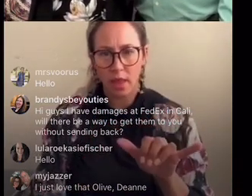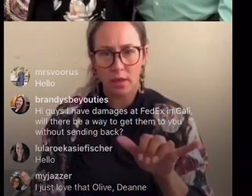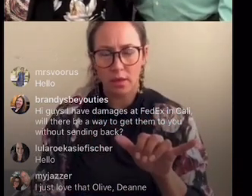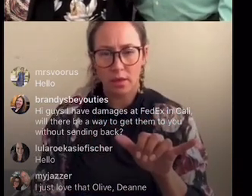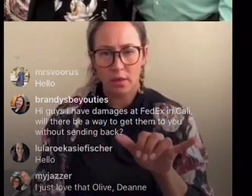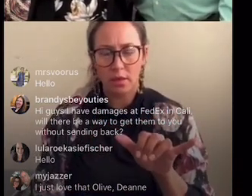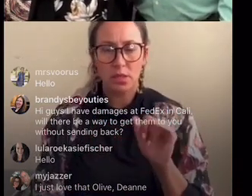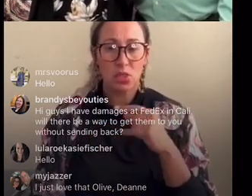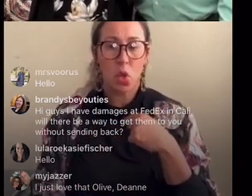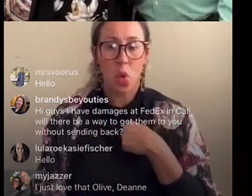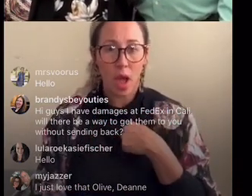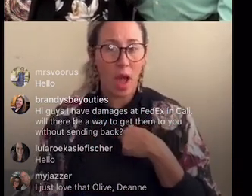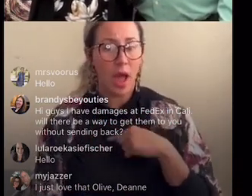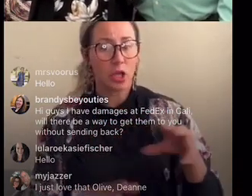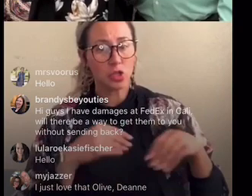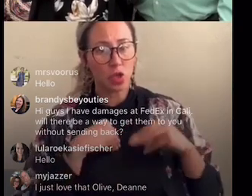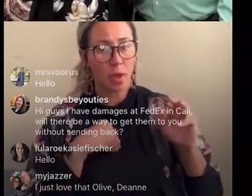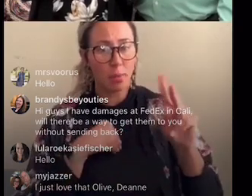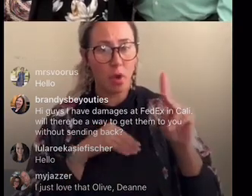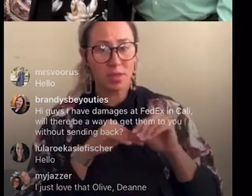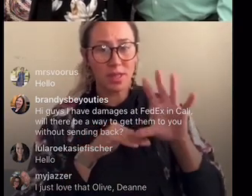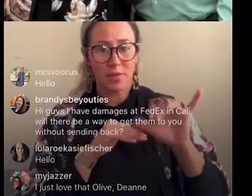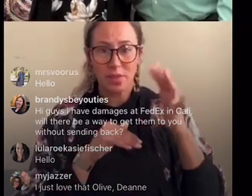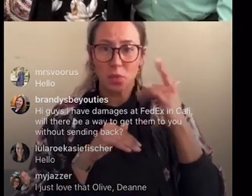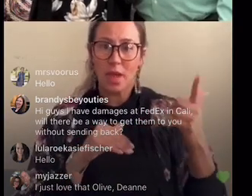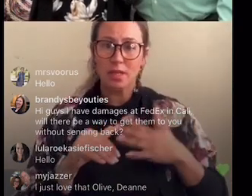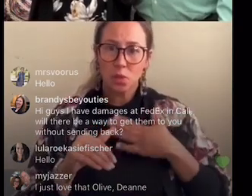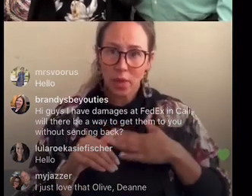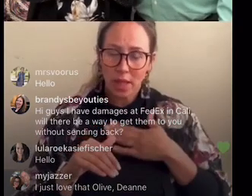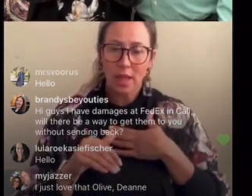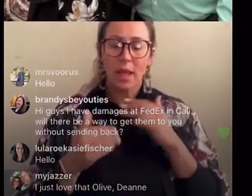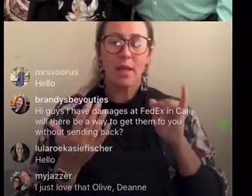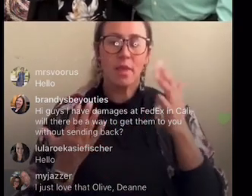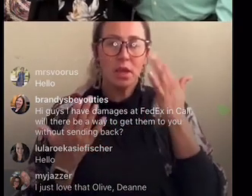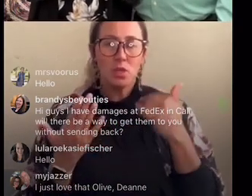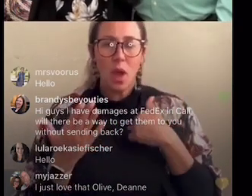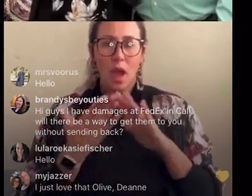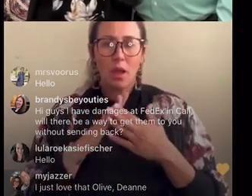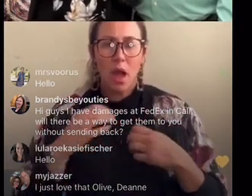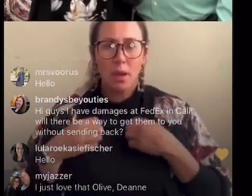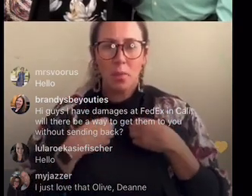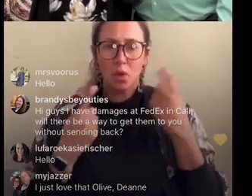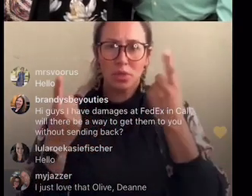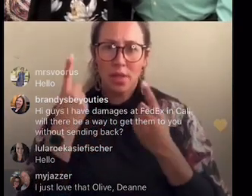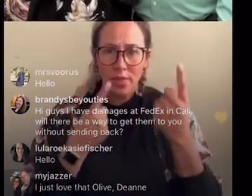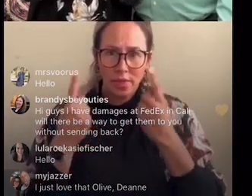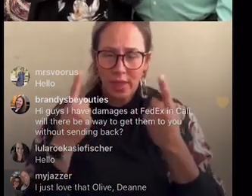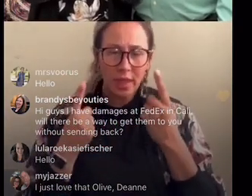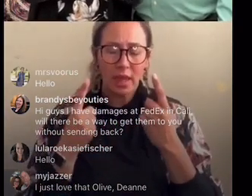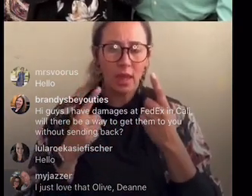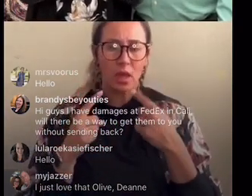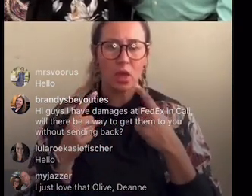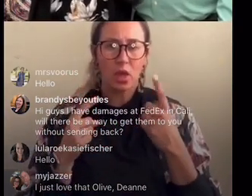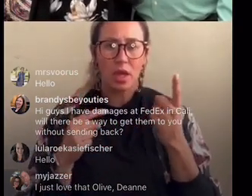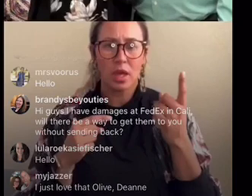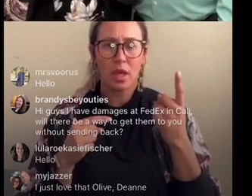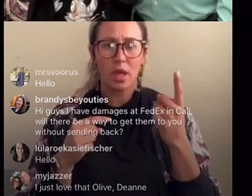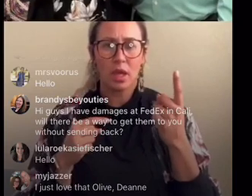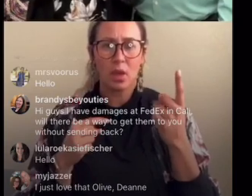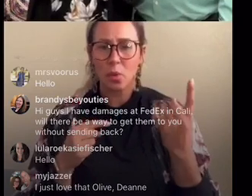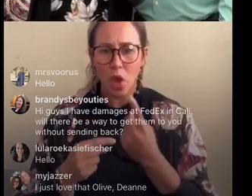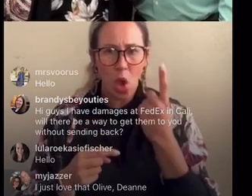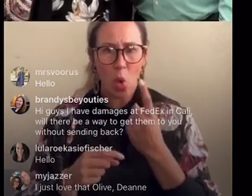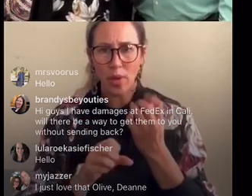did? I took Mark's advice, and that's why Mark is willing, and that's why I got emotional thinking he got it. He's always gotten it